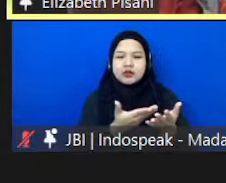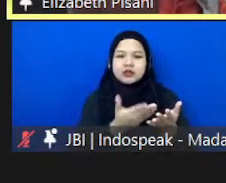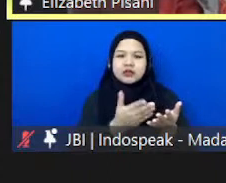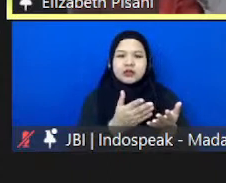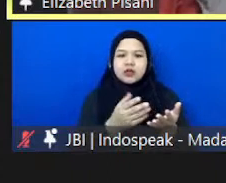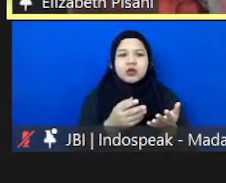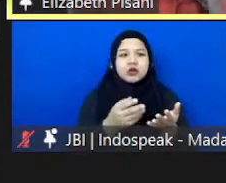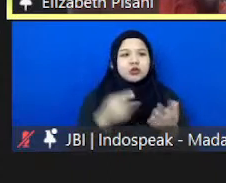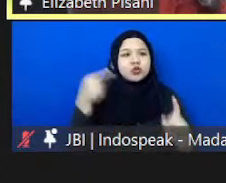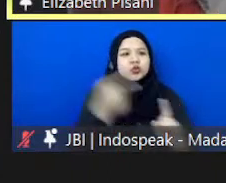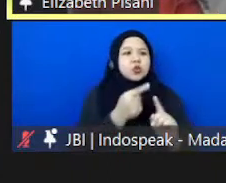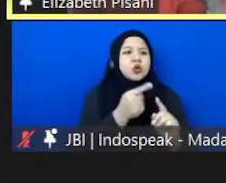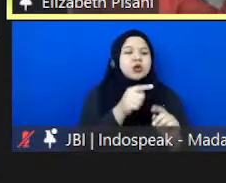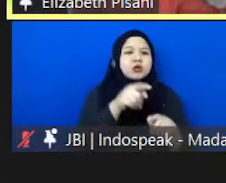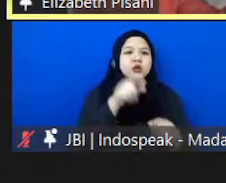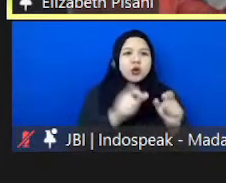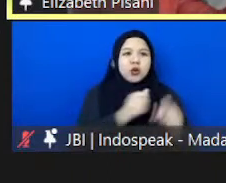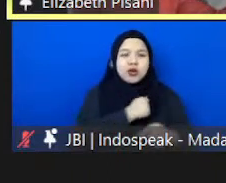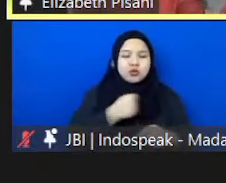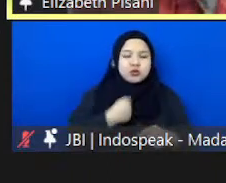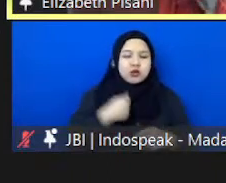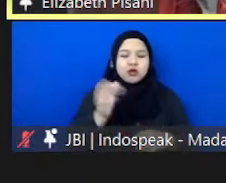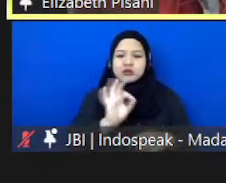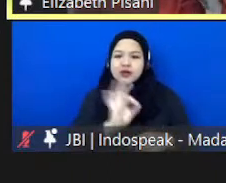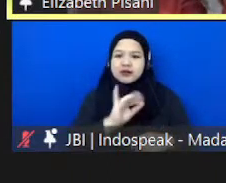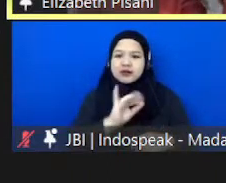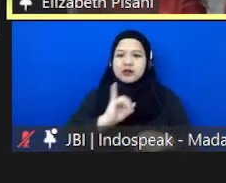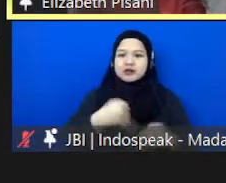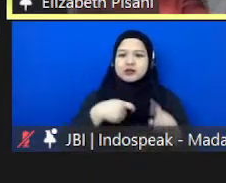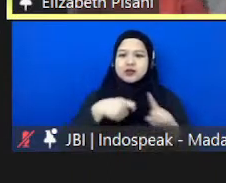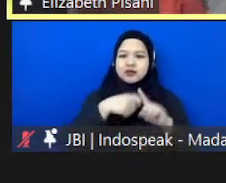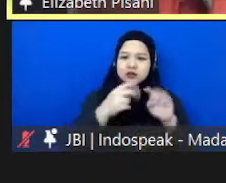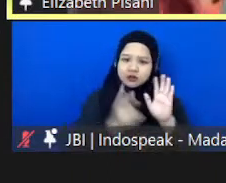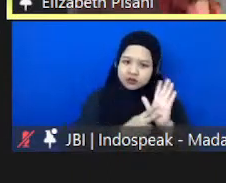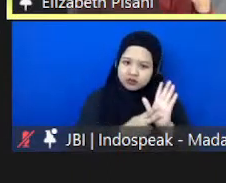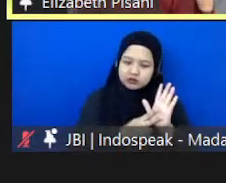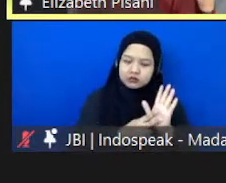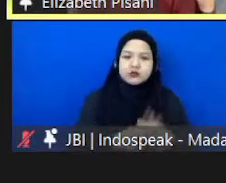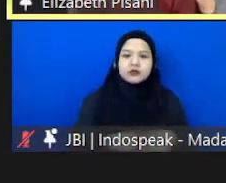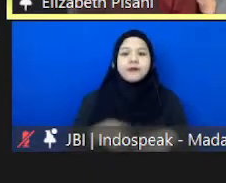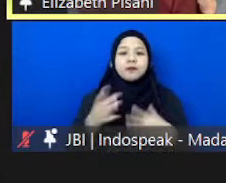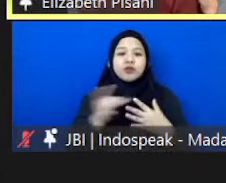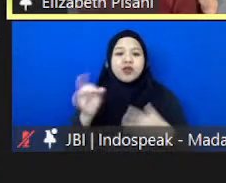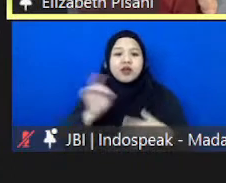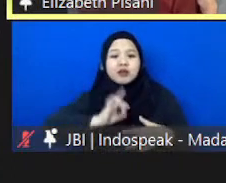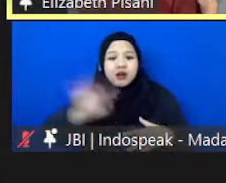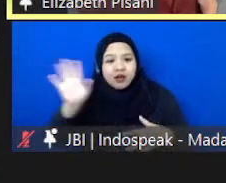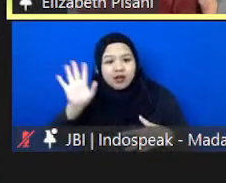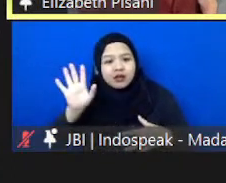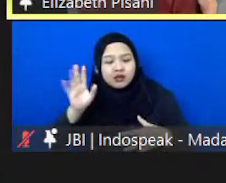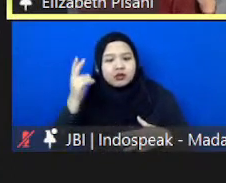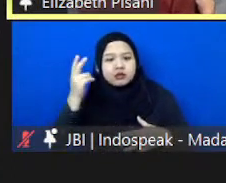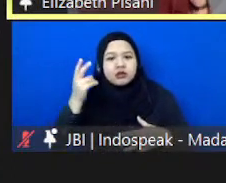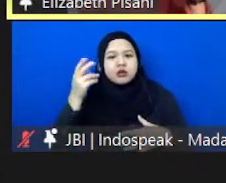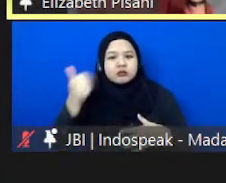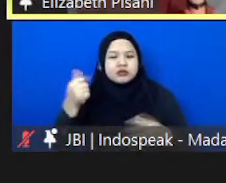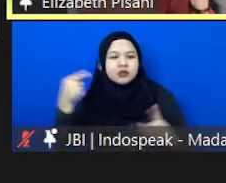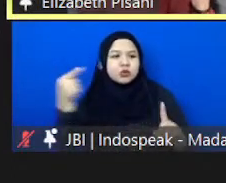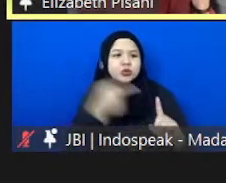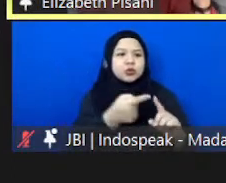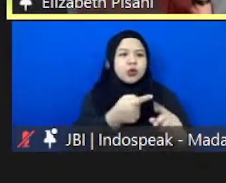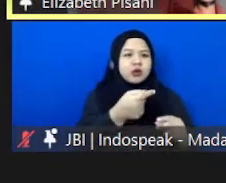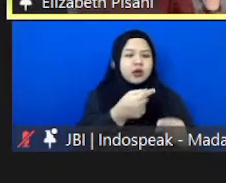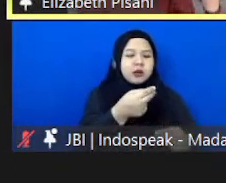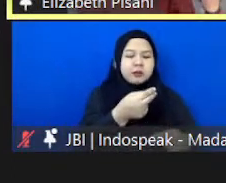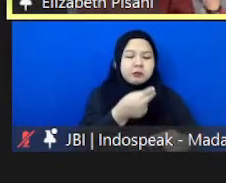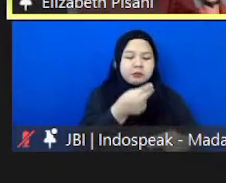non-JKN medicine. Or there's a shortage, they simply don't have a choice, and they go to the private market. Now, those that can